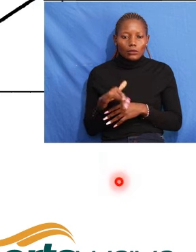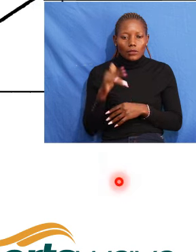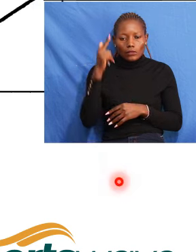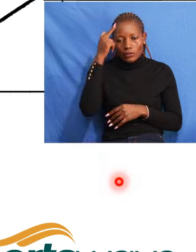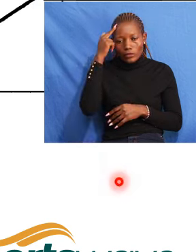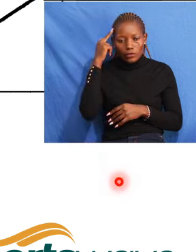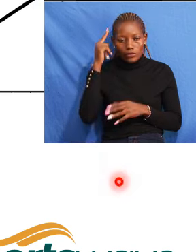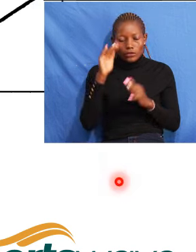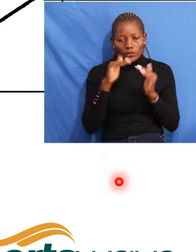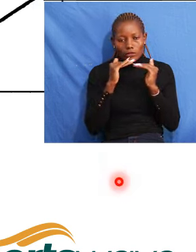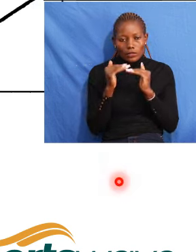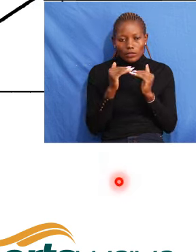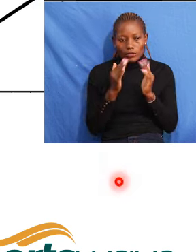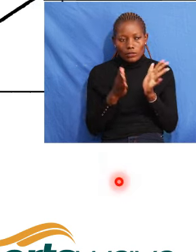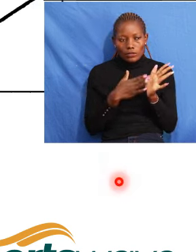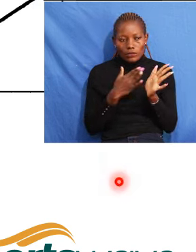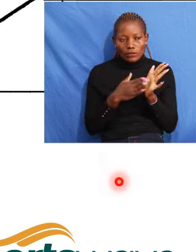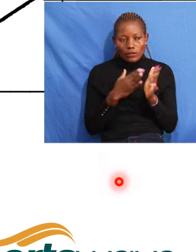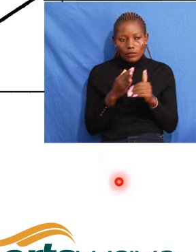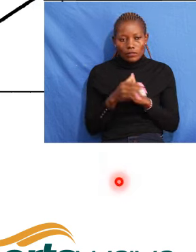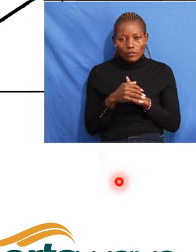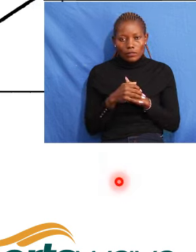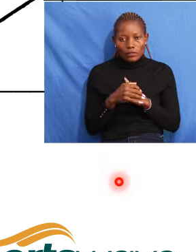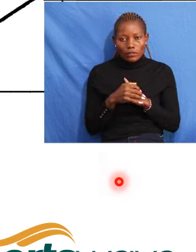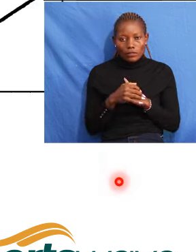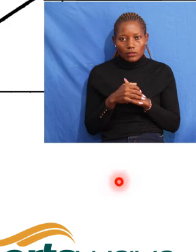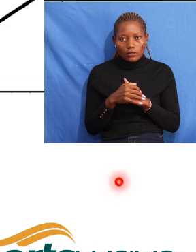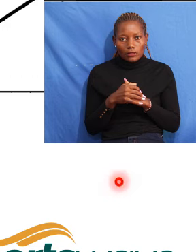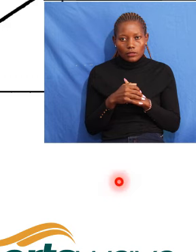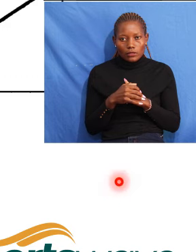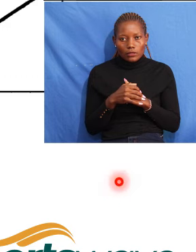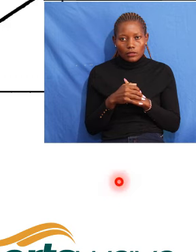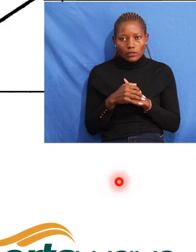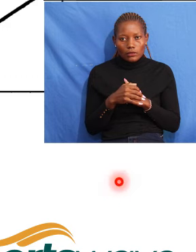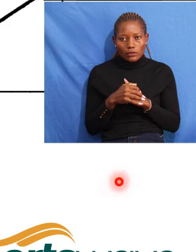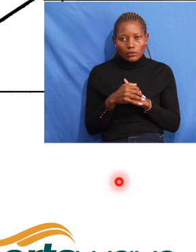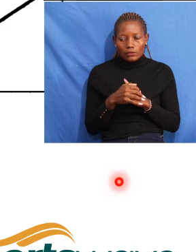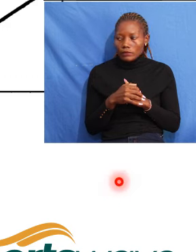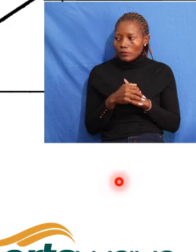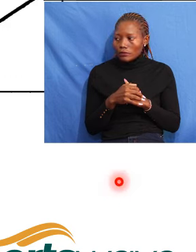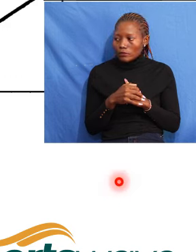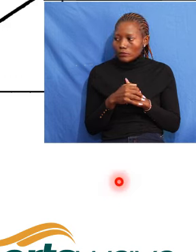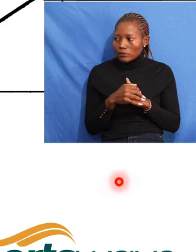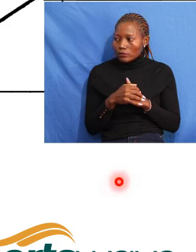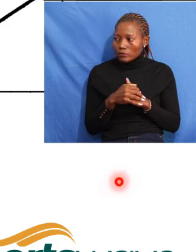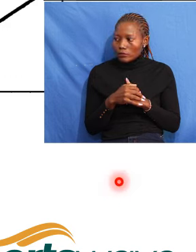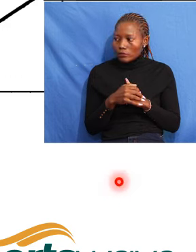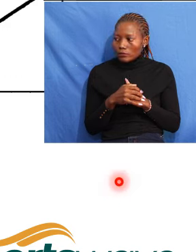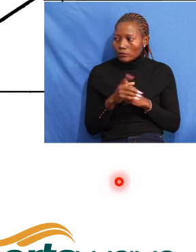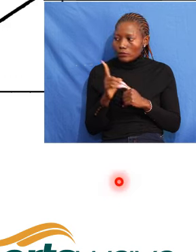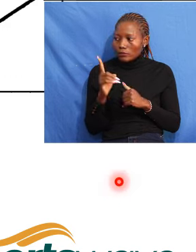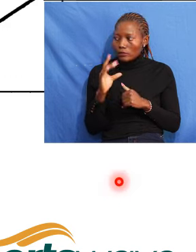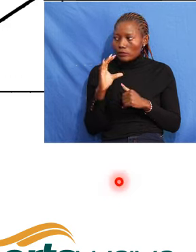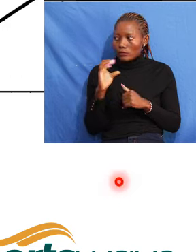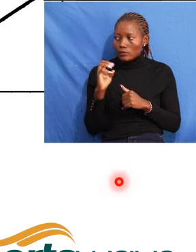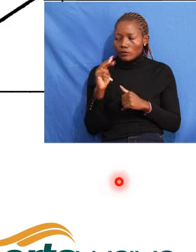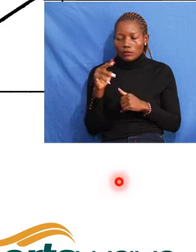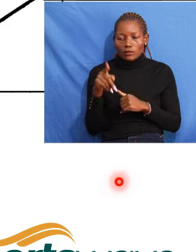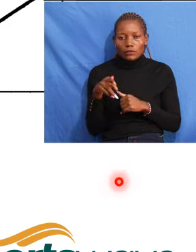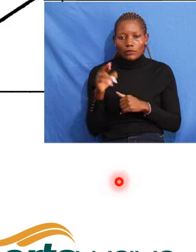than just not wearing that. So it looks like compression is very good recovery